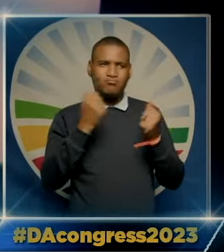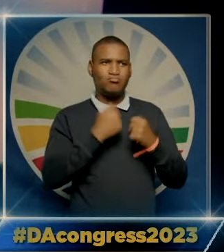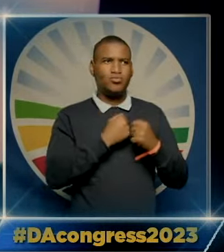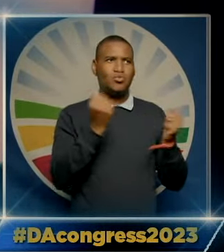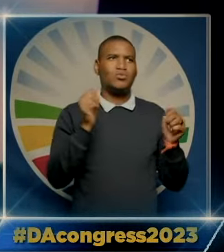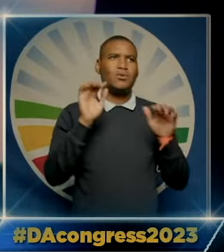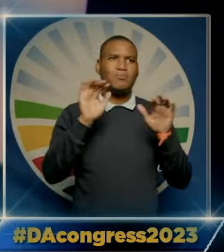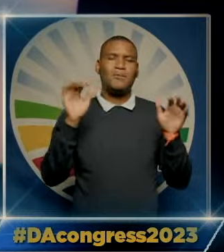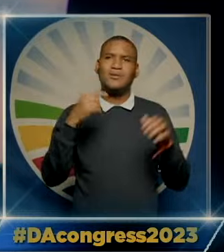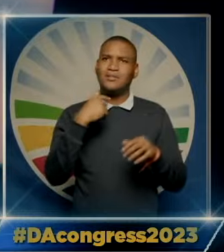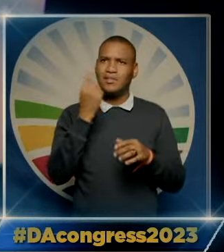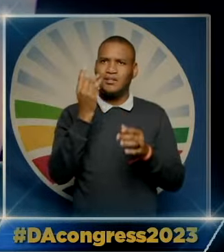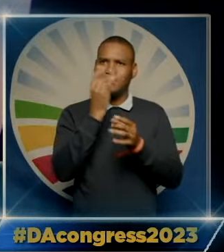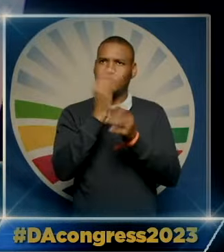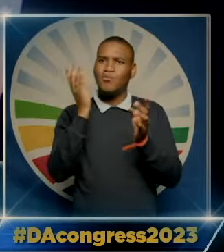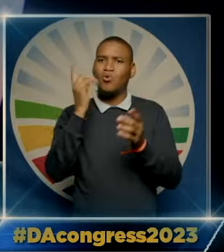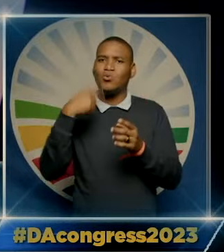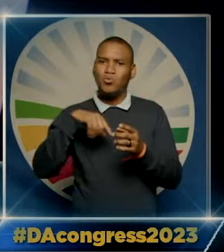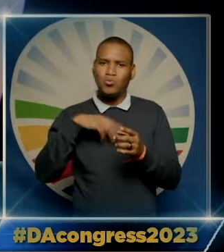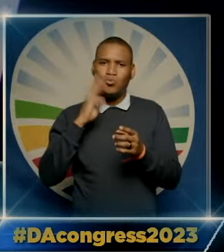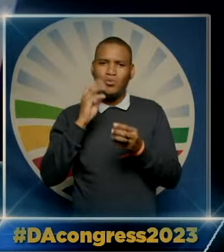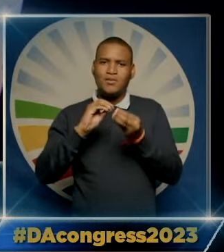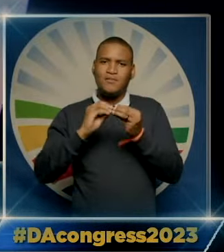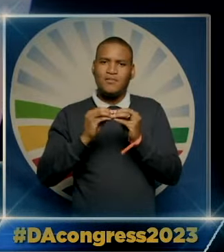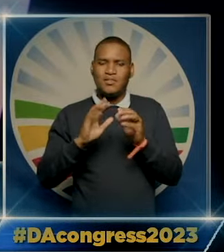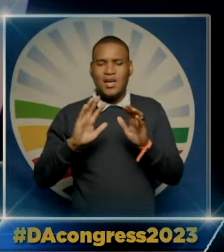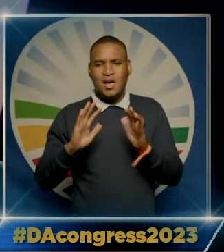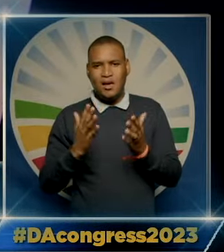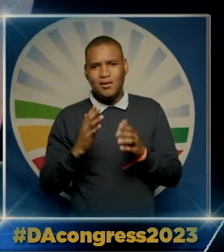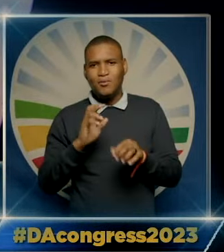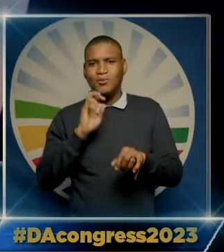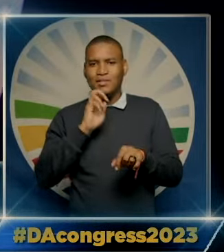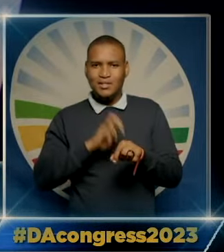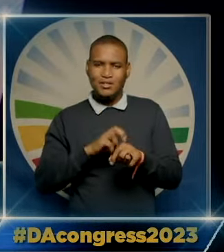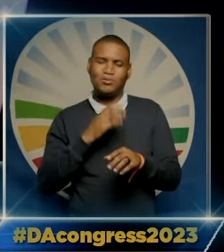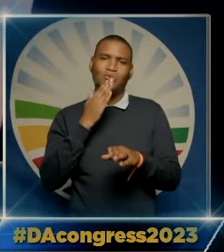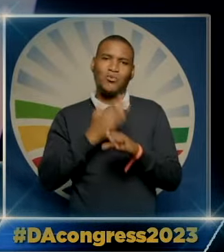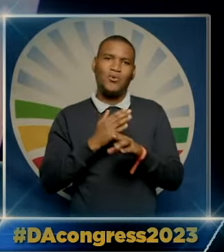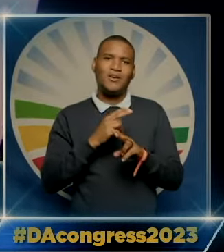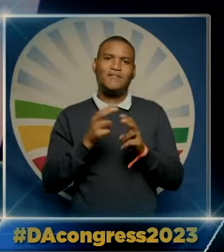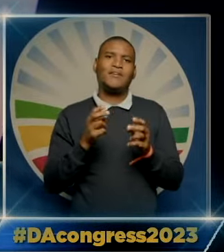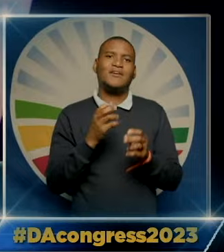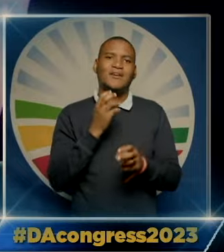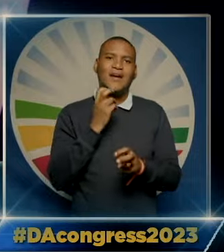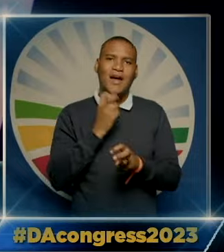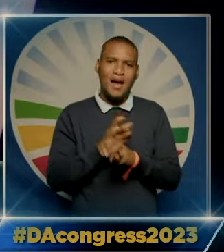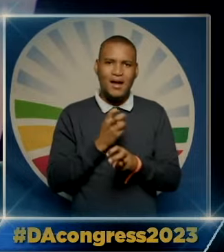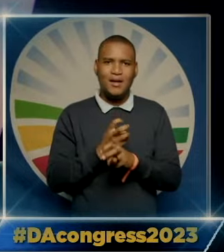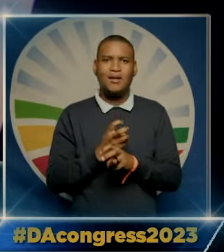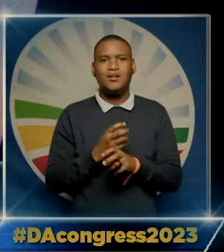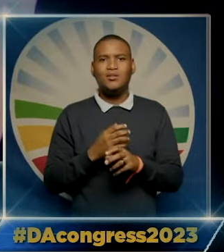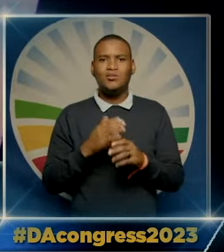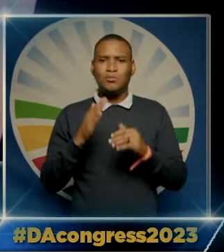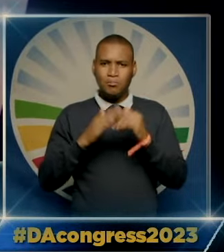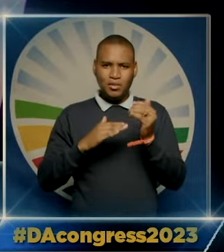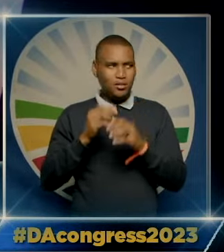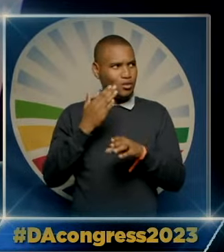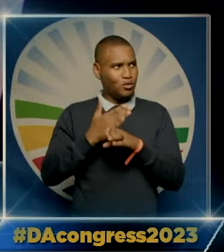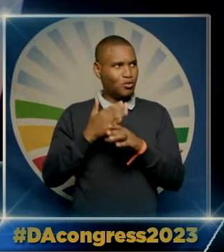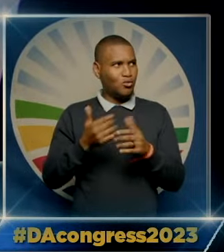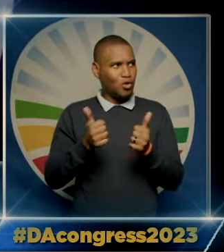we'll tell them exactly what we're going to do about it. We also have to obviously work really hard to hold the coalition together. Now,